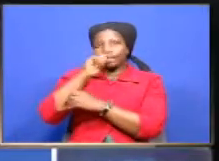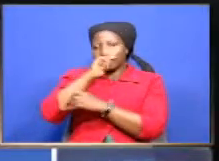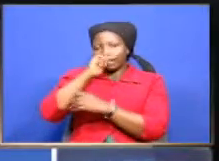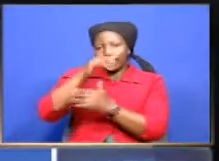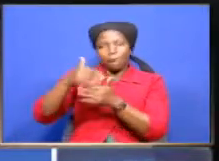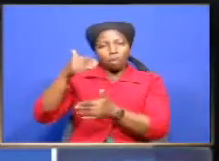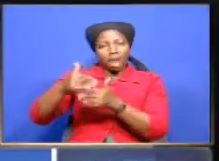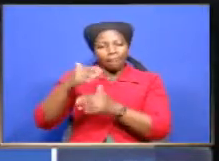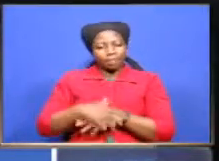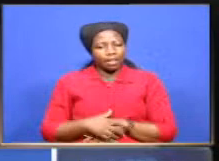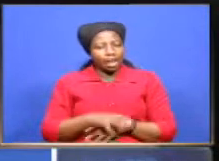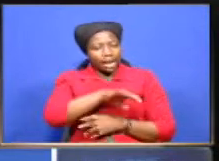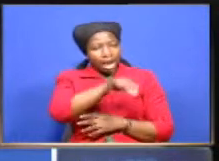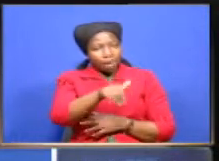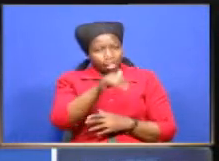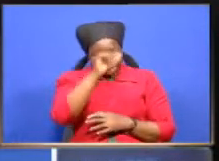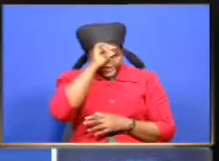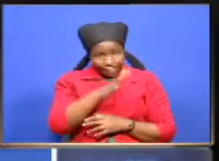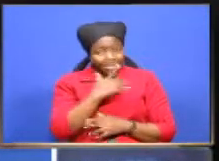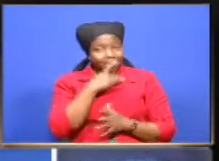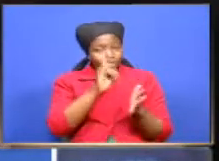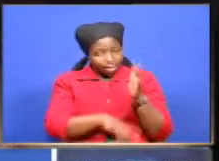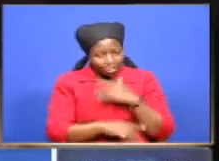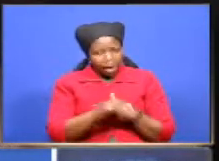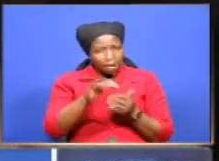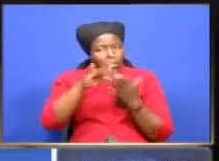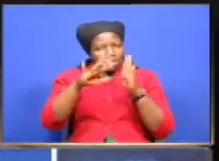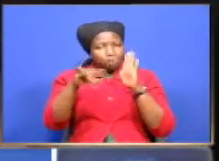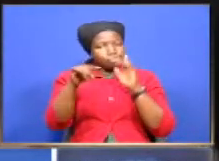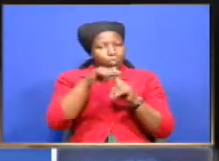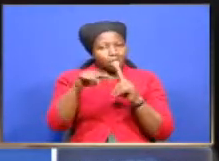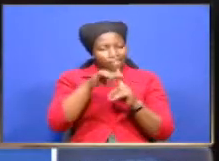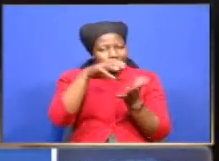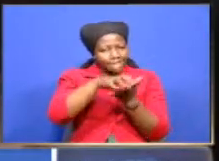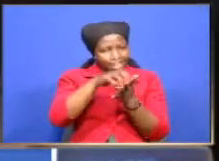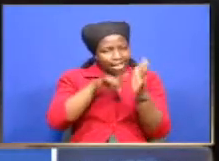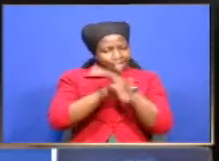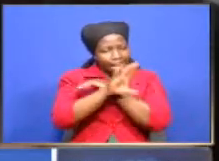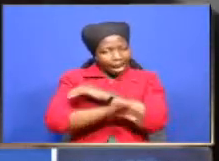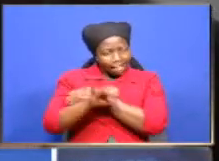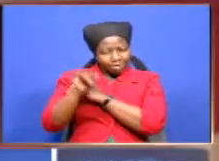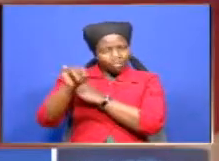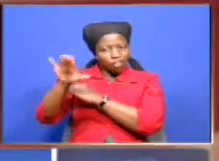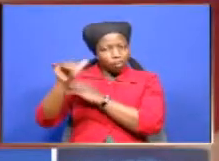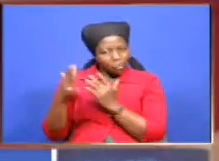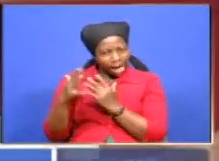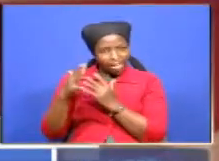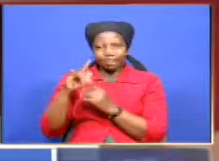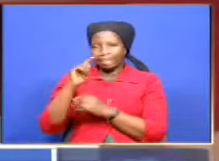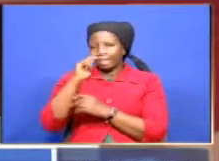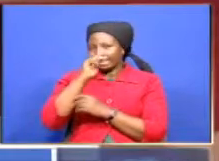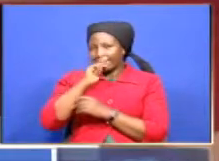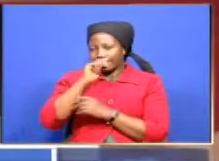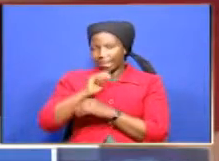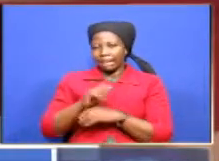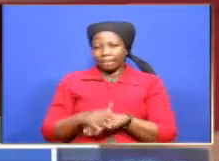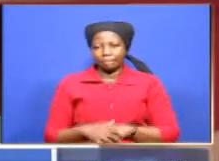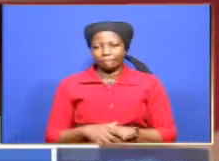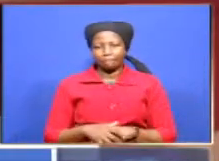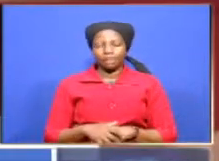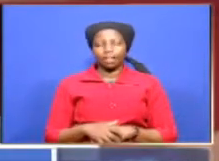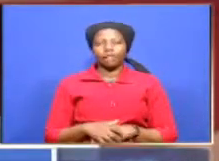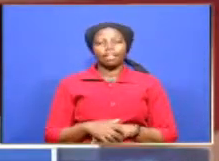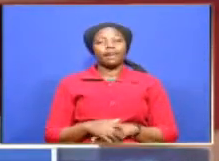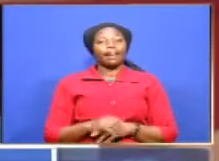board says most of the positive cases in the country have been traced to Tanzania. First and foremost,